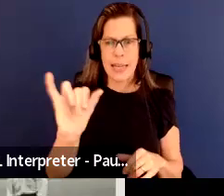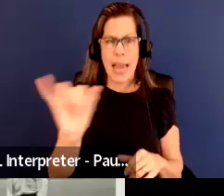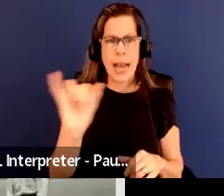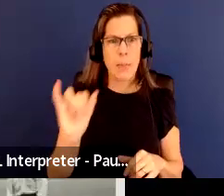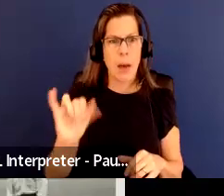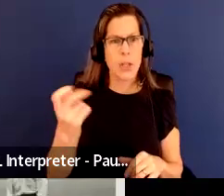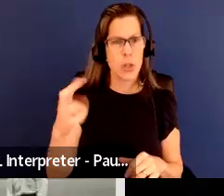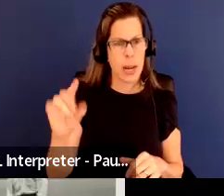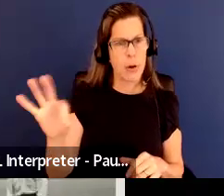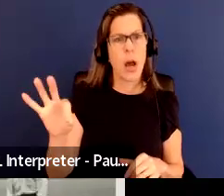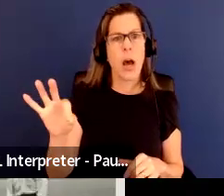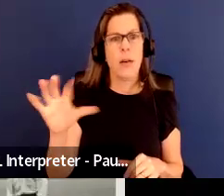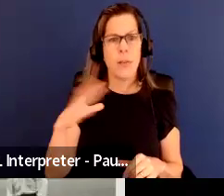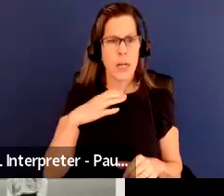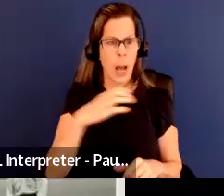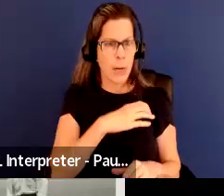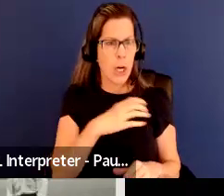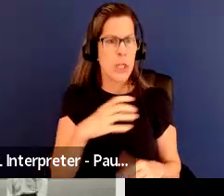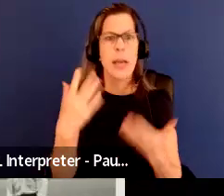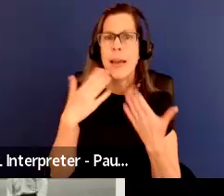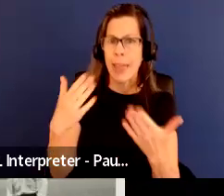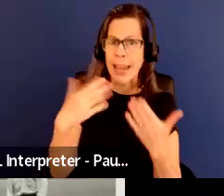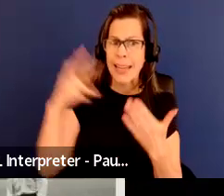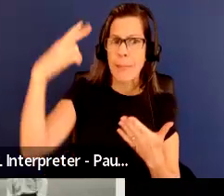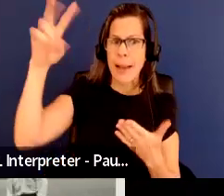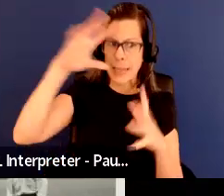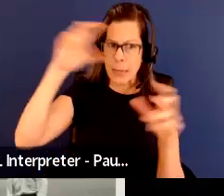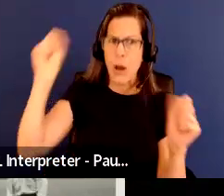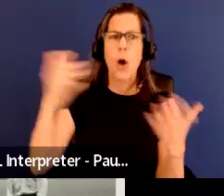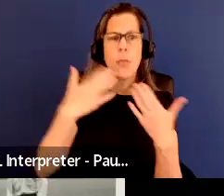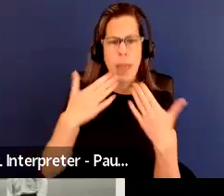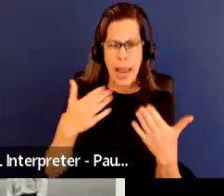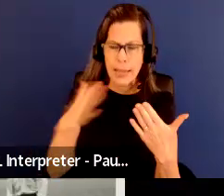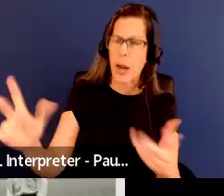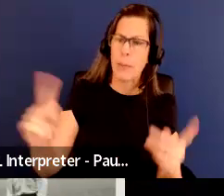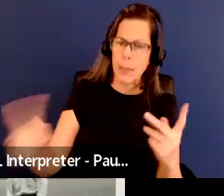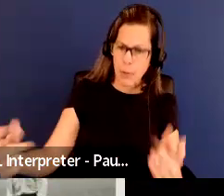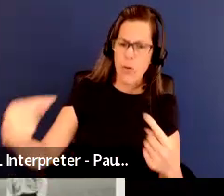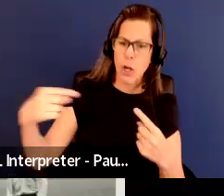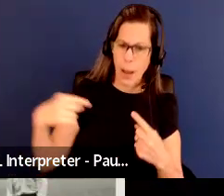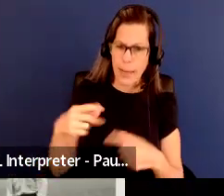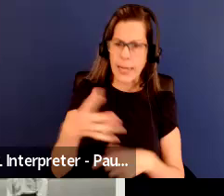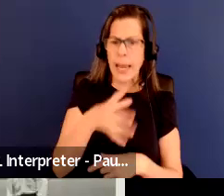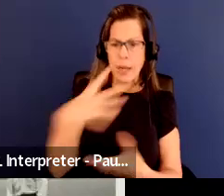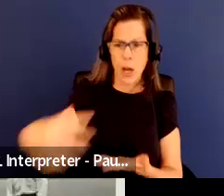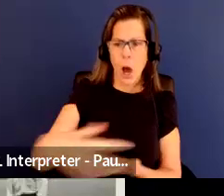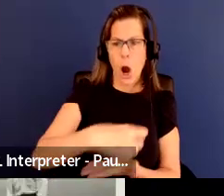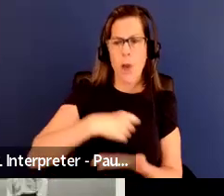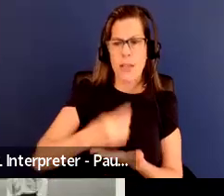president for all of the workers and Braceros that came to Yakima to aid in harvesting vital foods grown in the area.